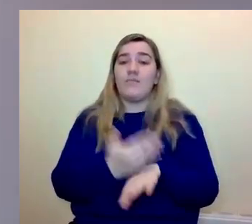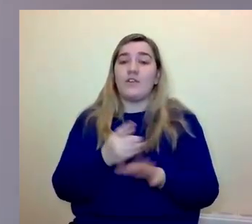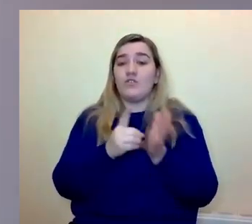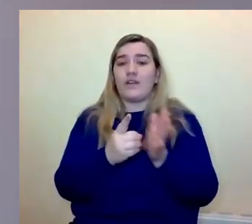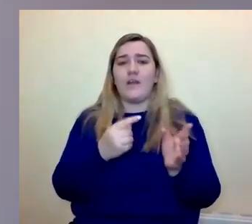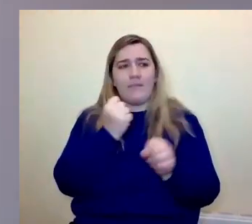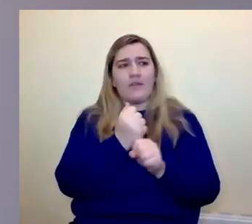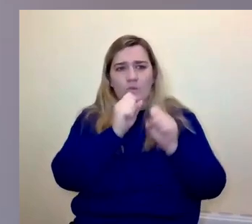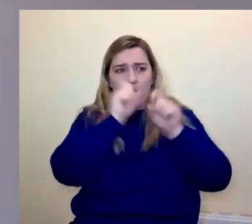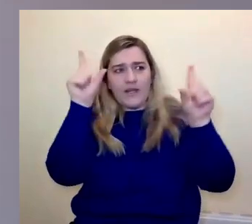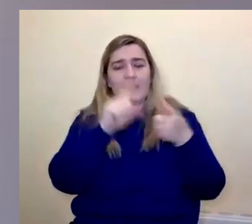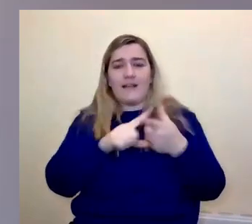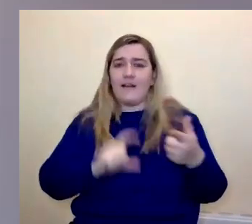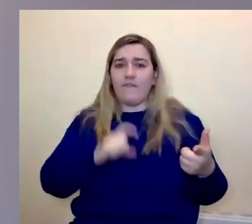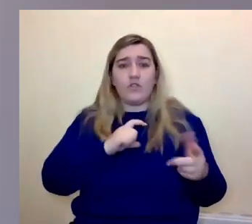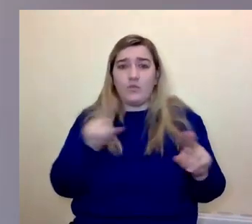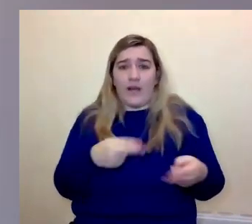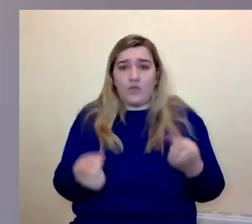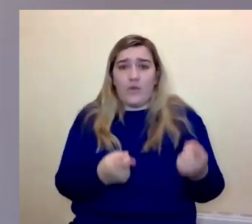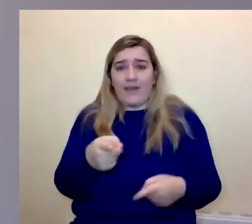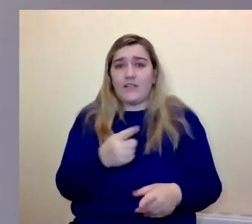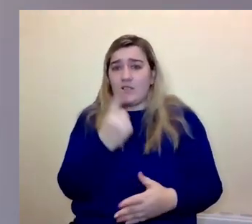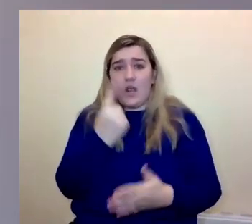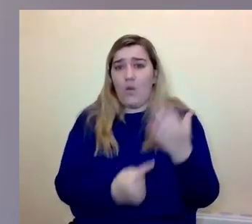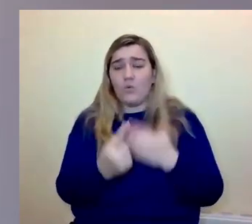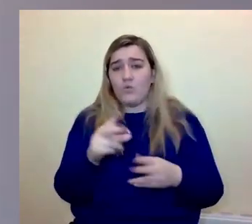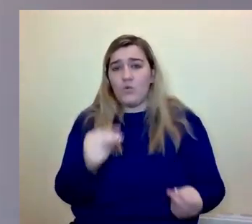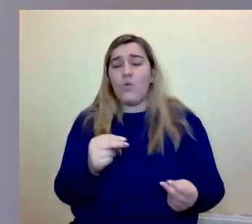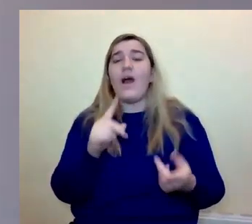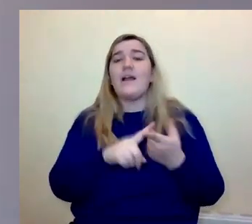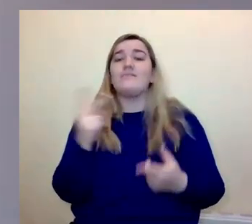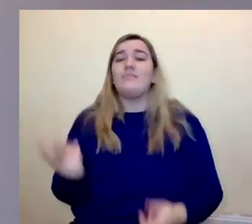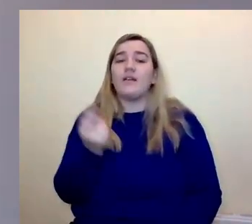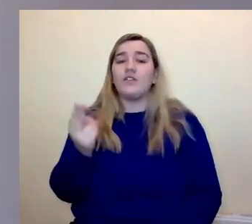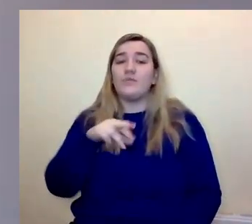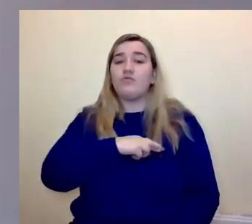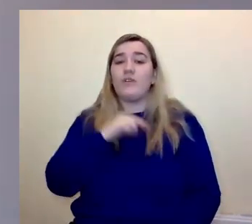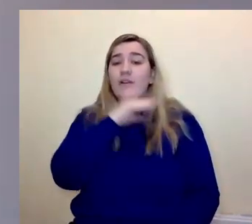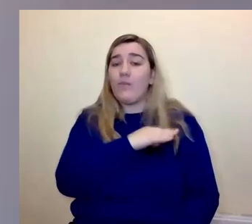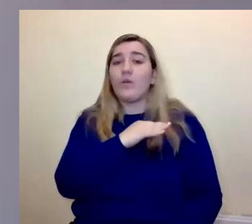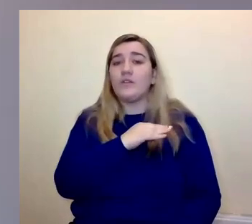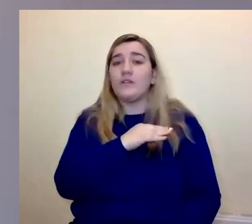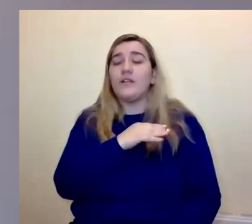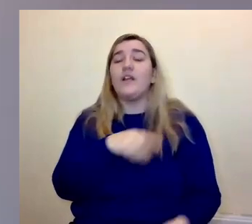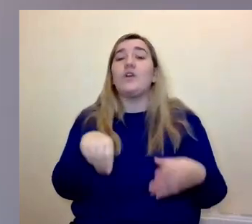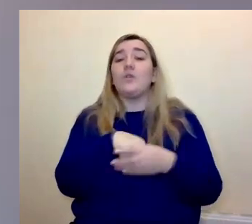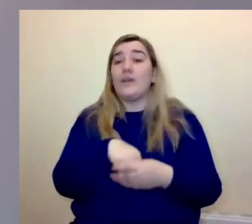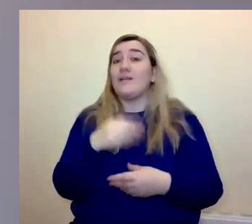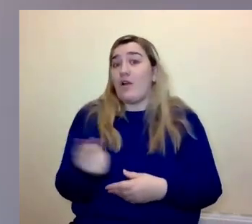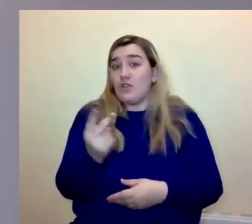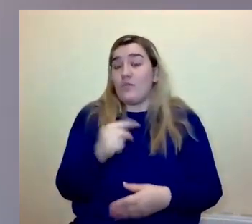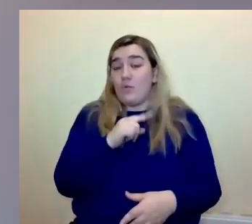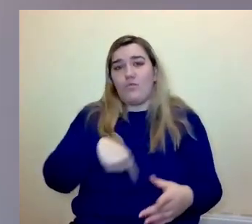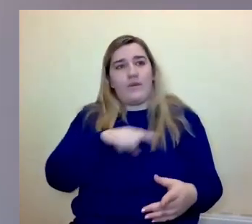and confidence, you definitely can't do it alone, and partnership is really important, including the partnership which we have been delighted